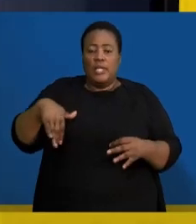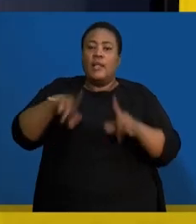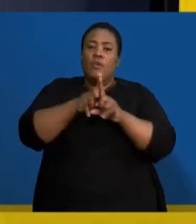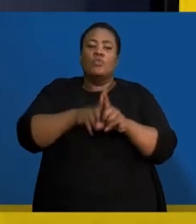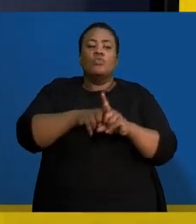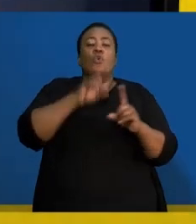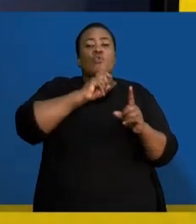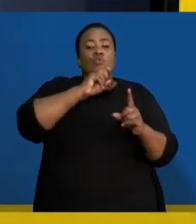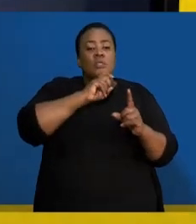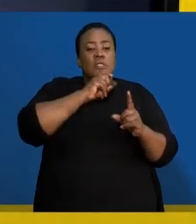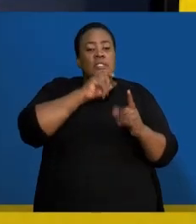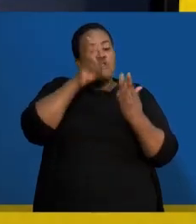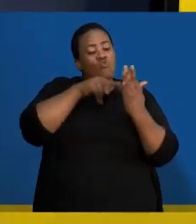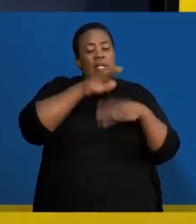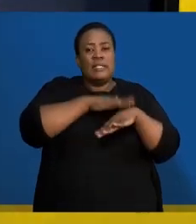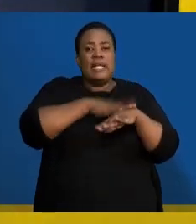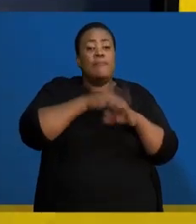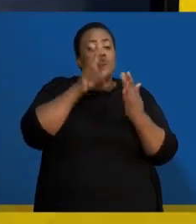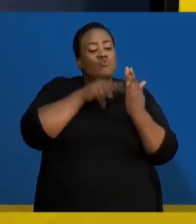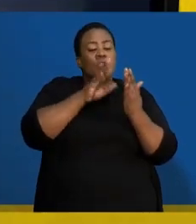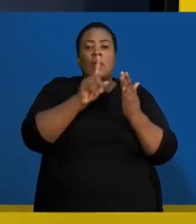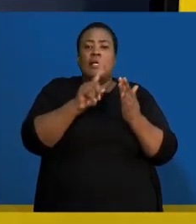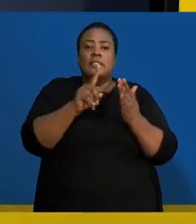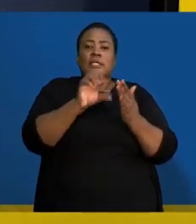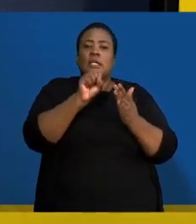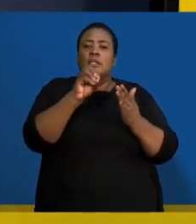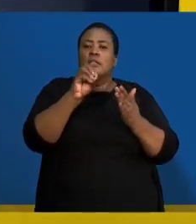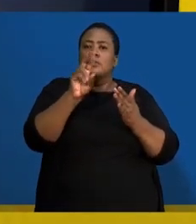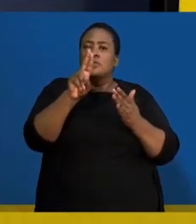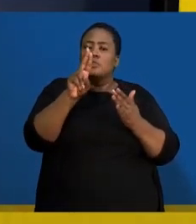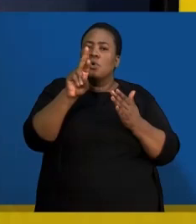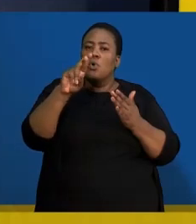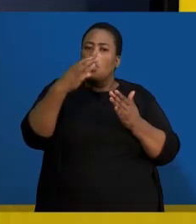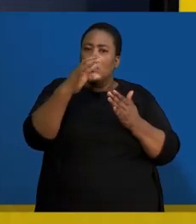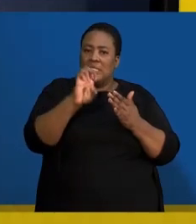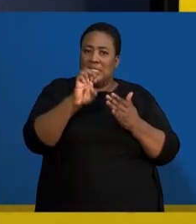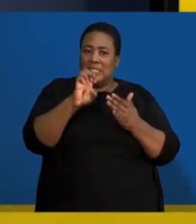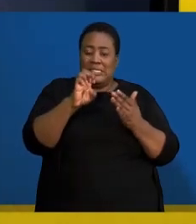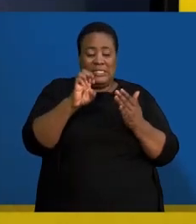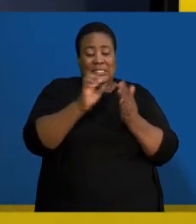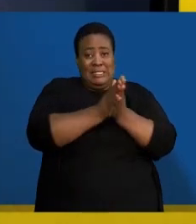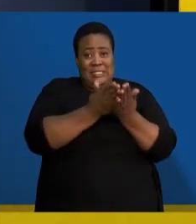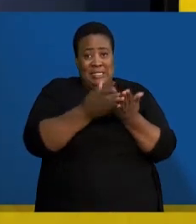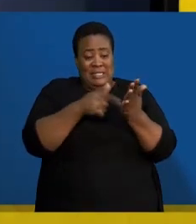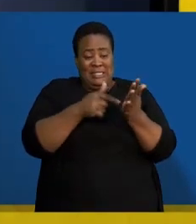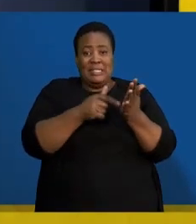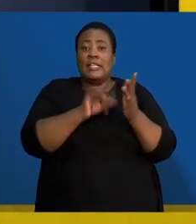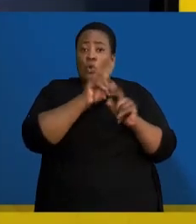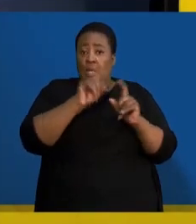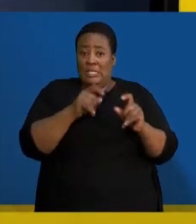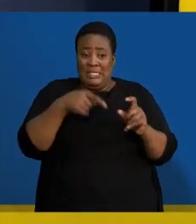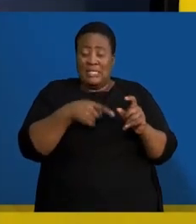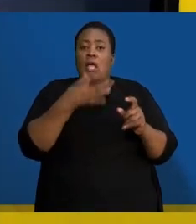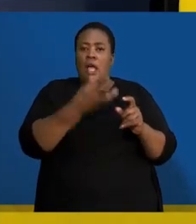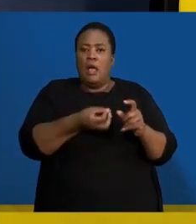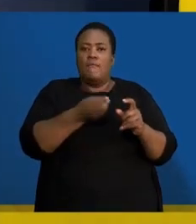read the sources, because we know that there is a lot of reading in history, and those source questions tend to have